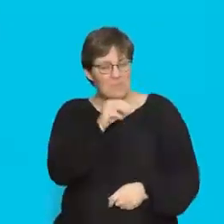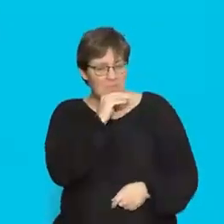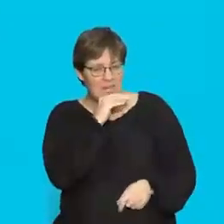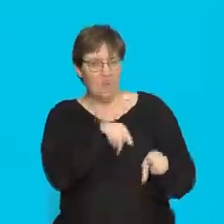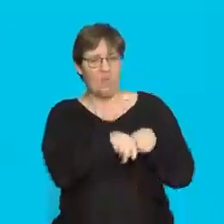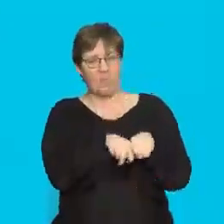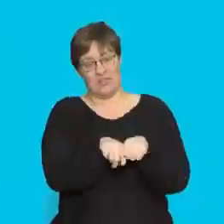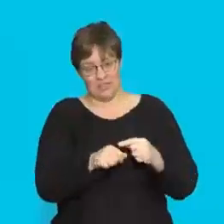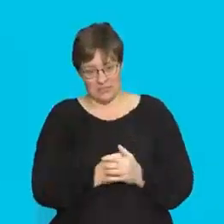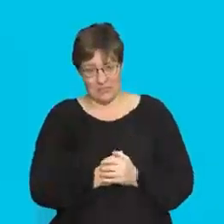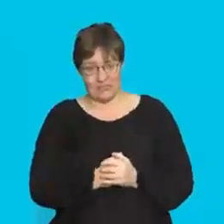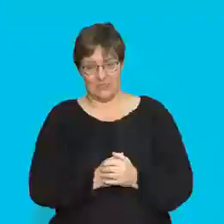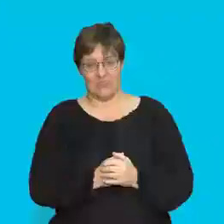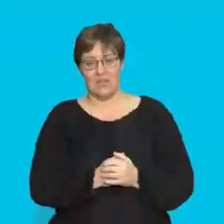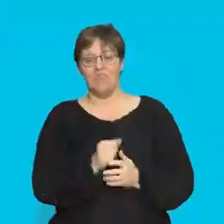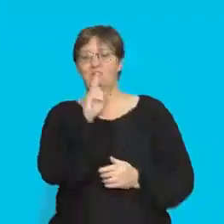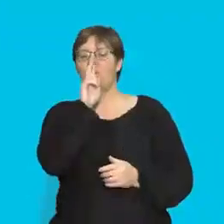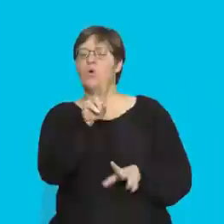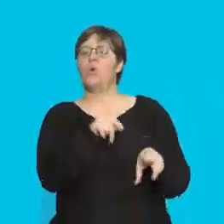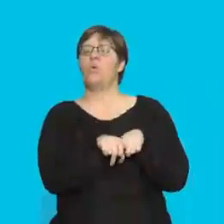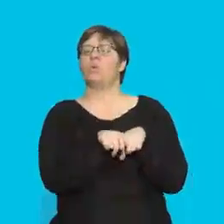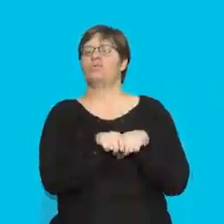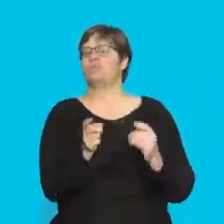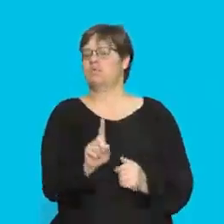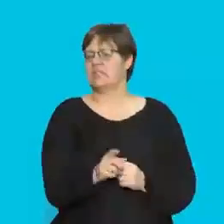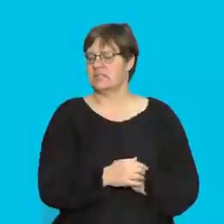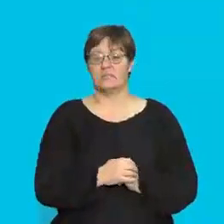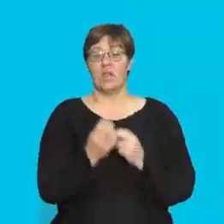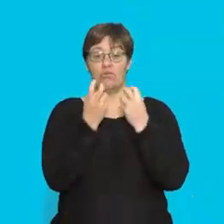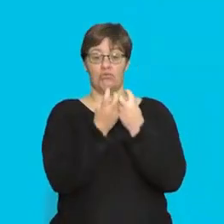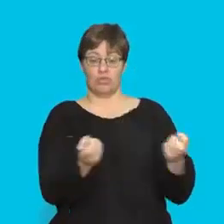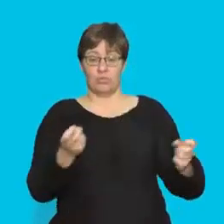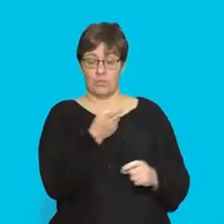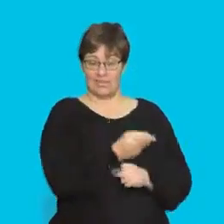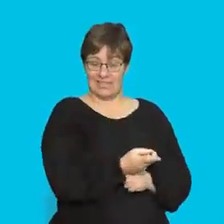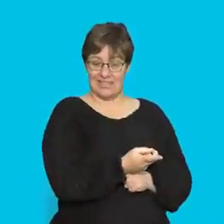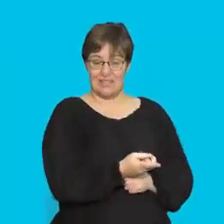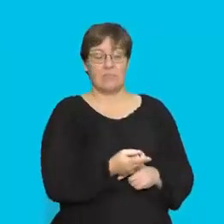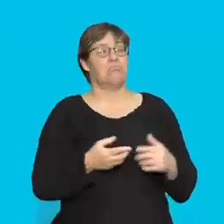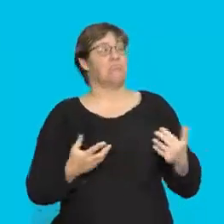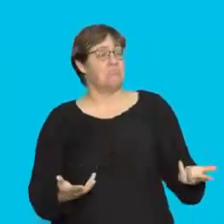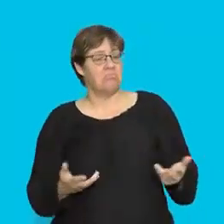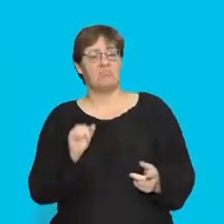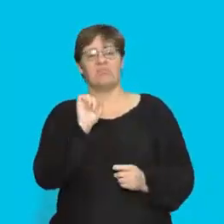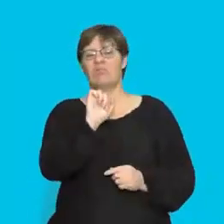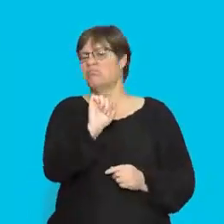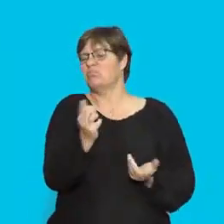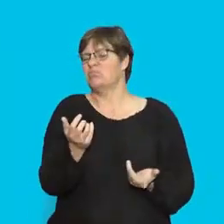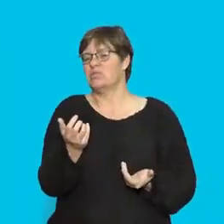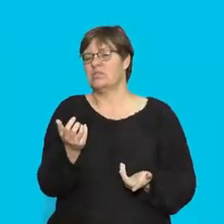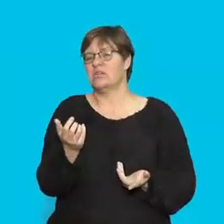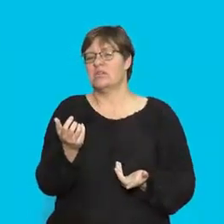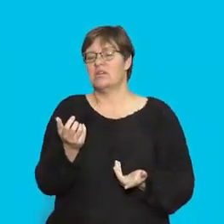by competition. So when we look at competition, we see that a